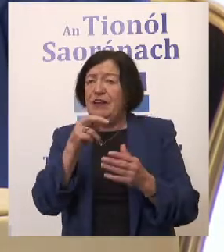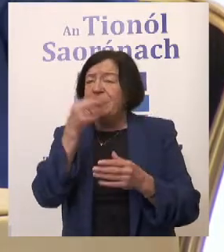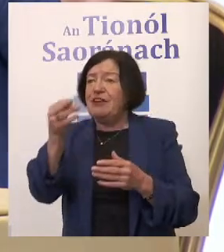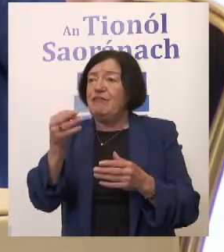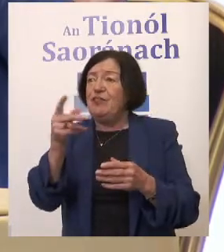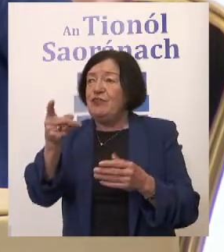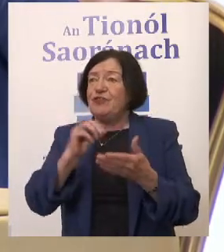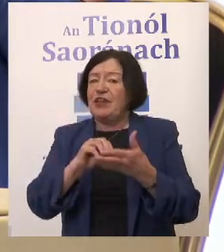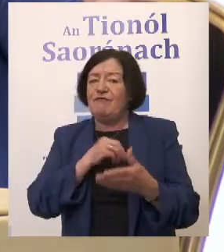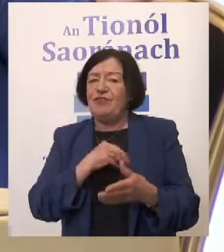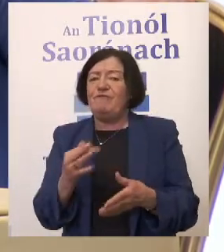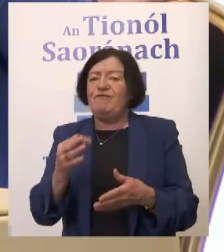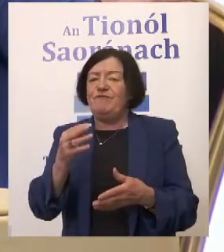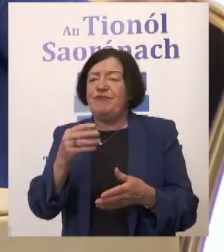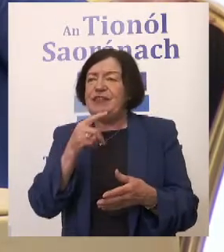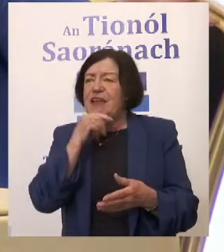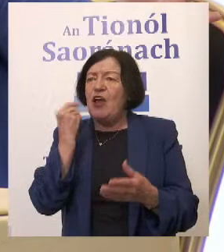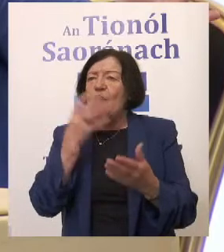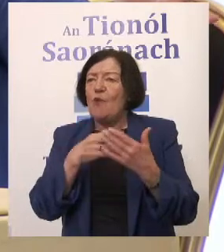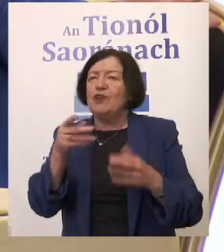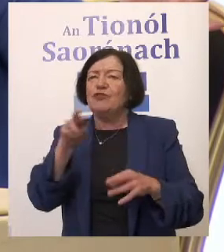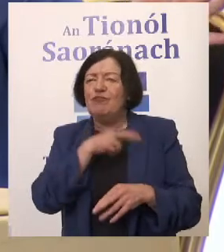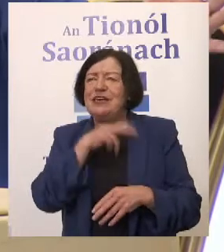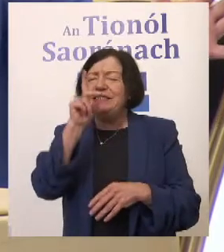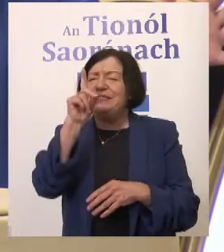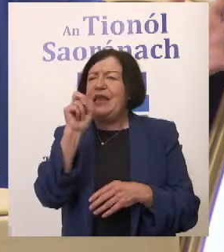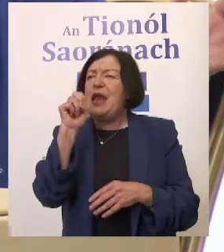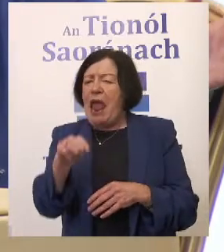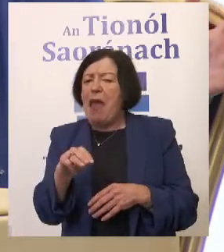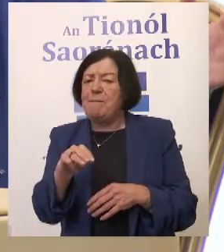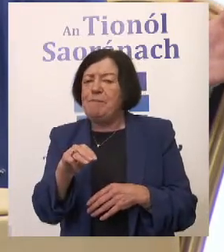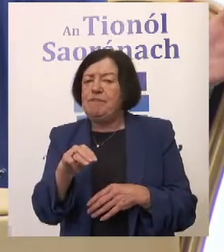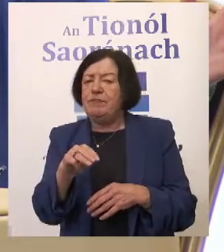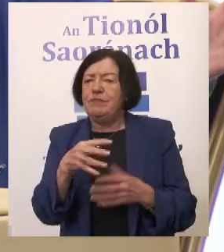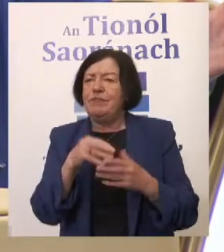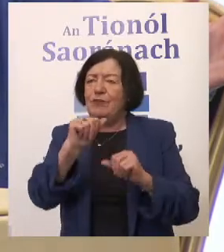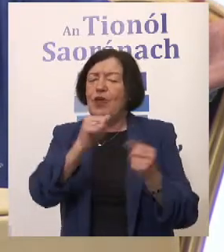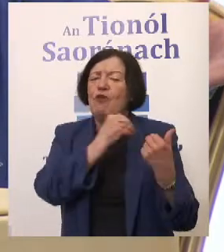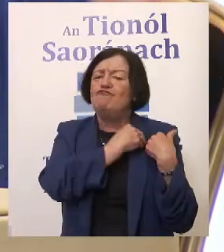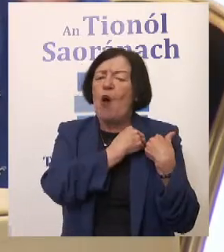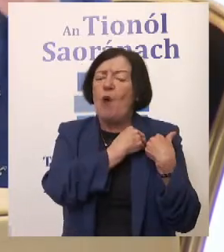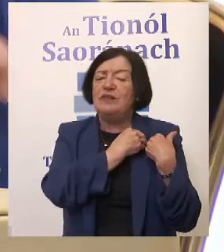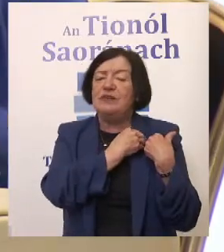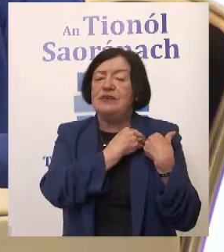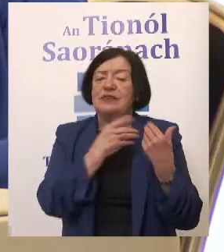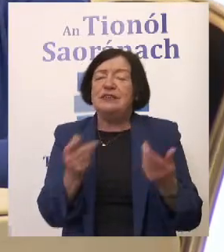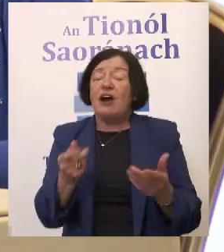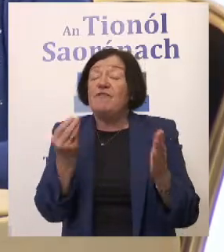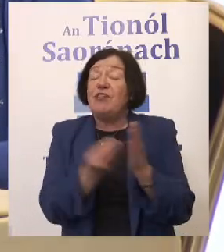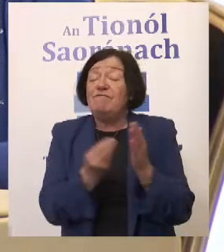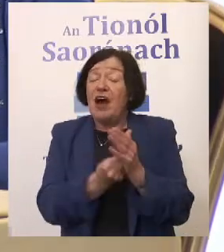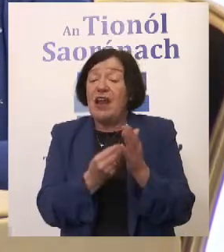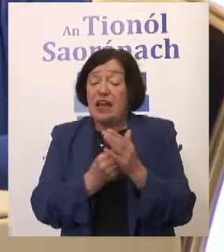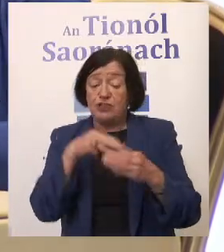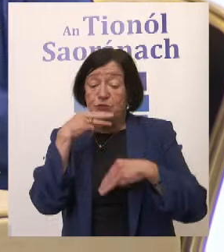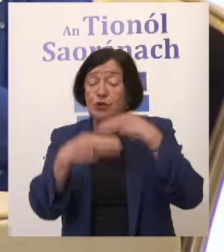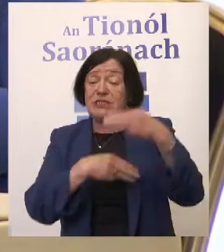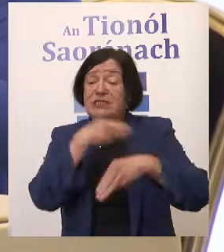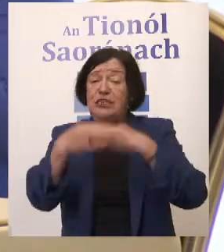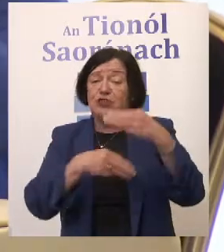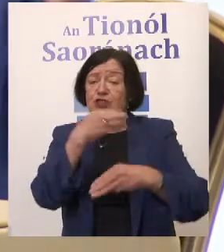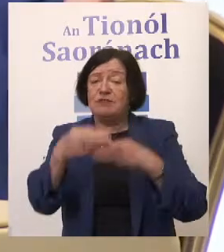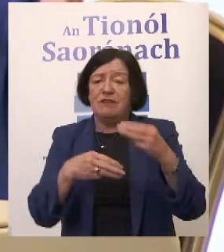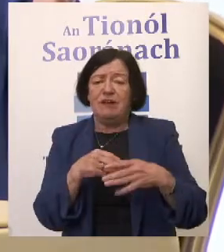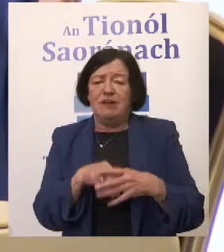to define what the directly elected mayor would do. So in terms of the financial procedures, I mean,